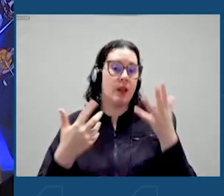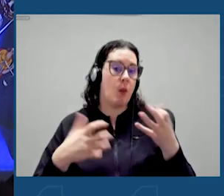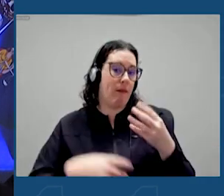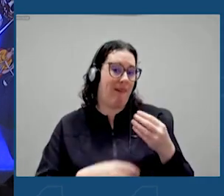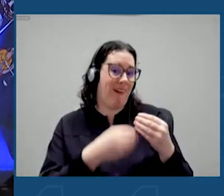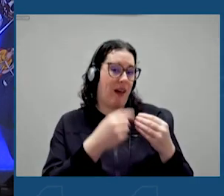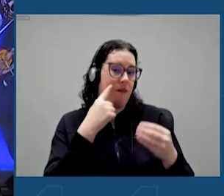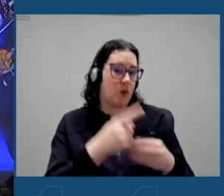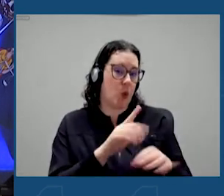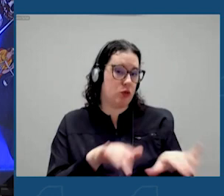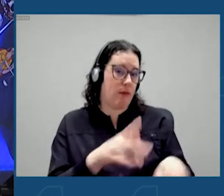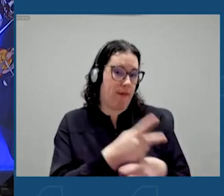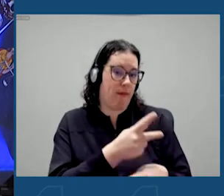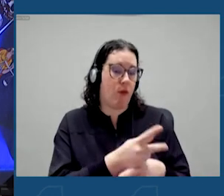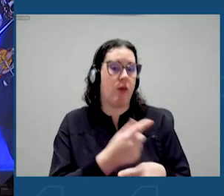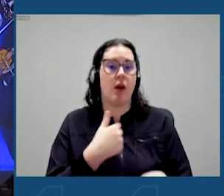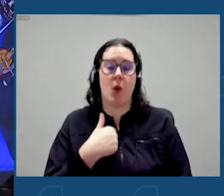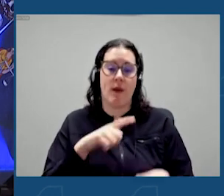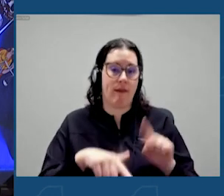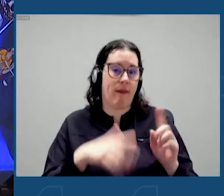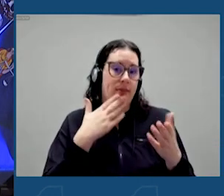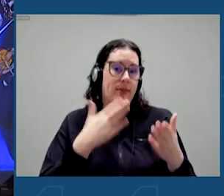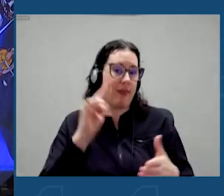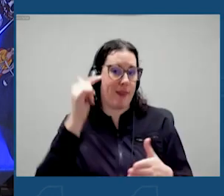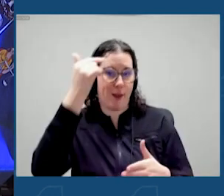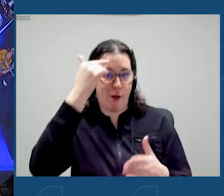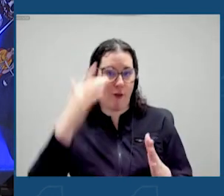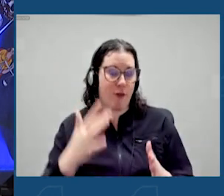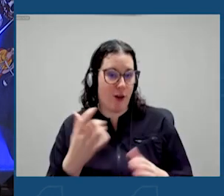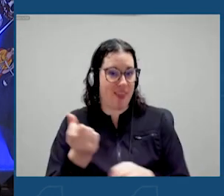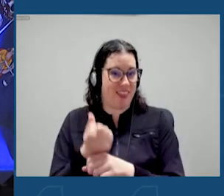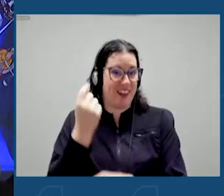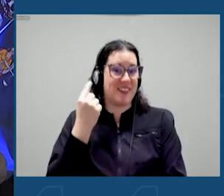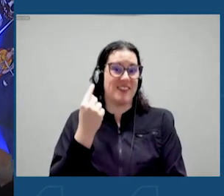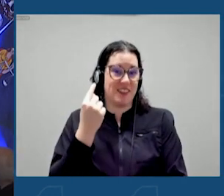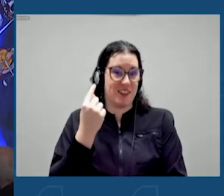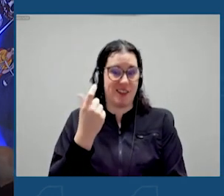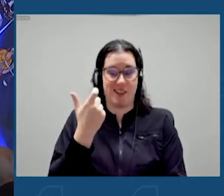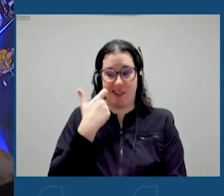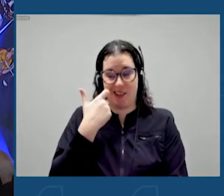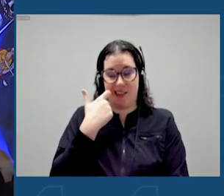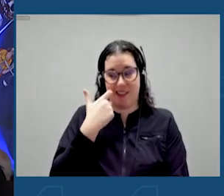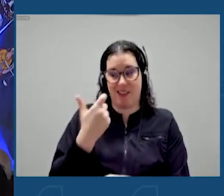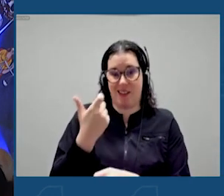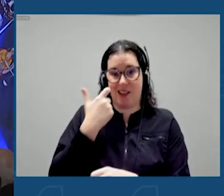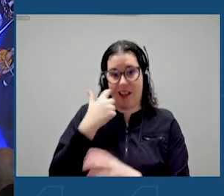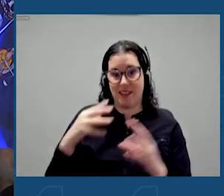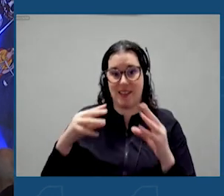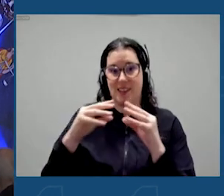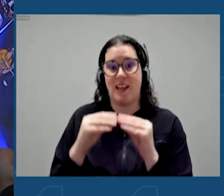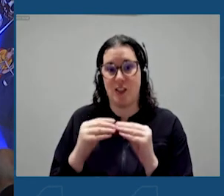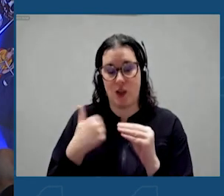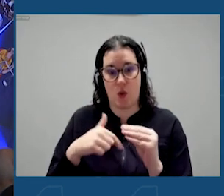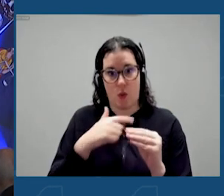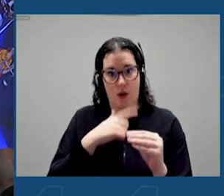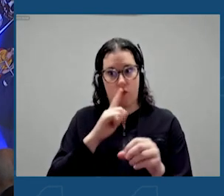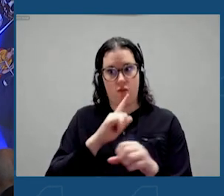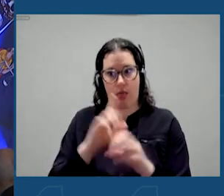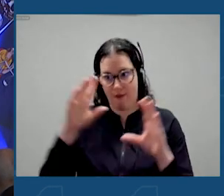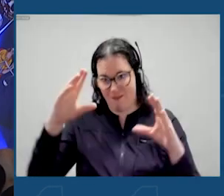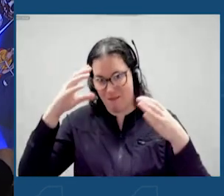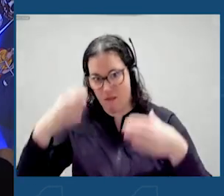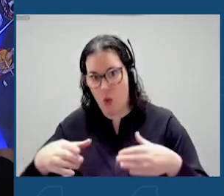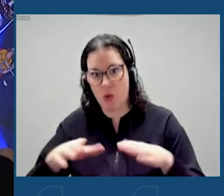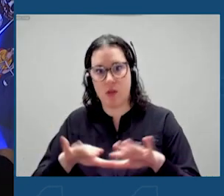and we cannot thank the governor. Last year, during the last legislative session, we leaned into child care, and we